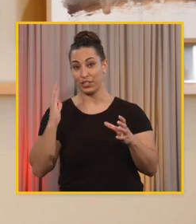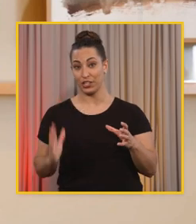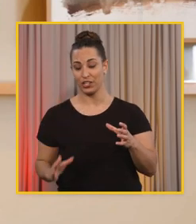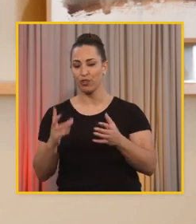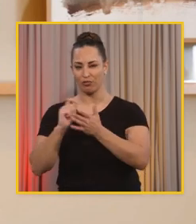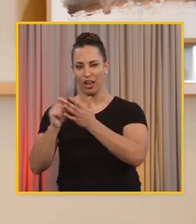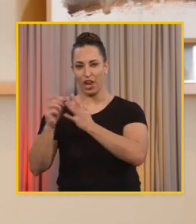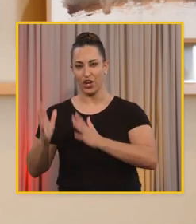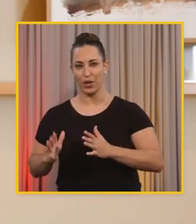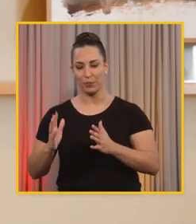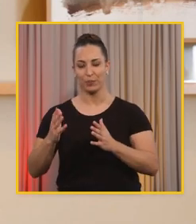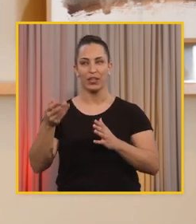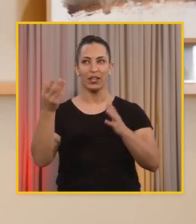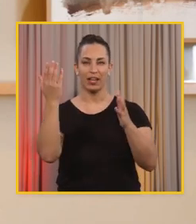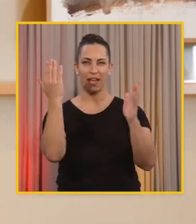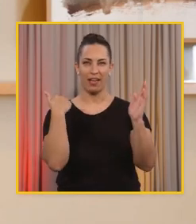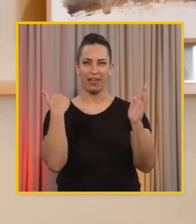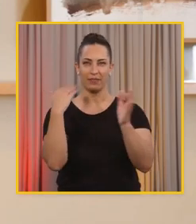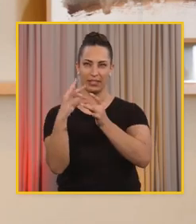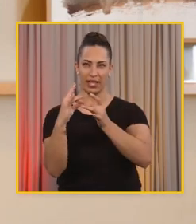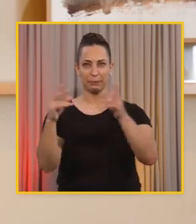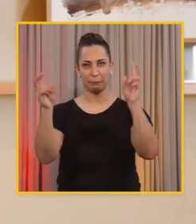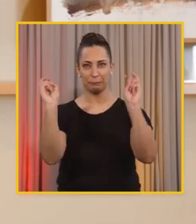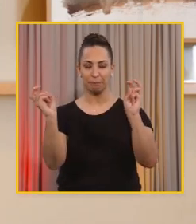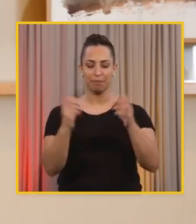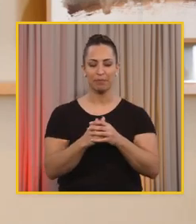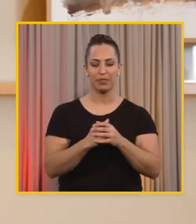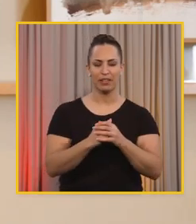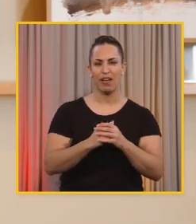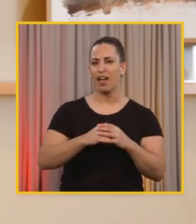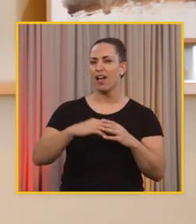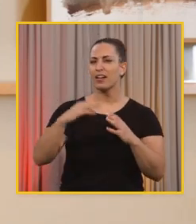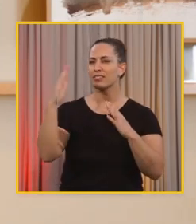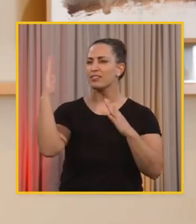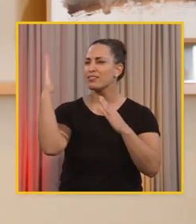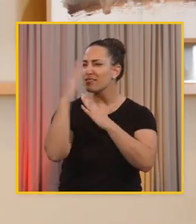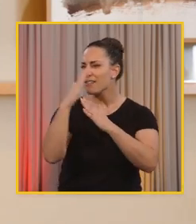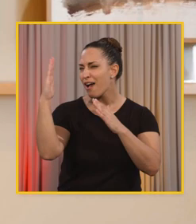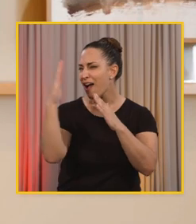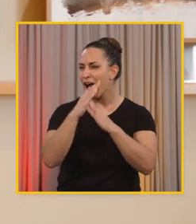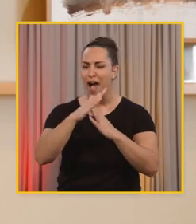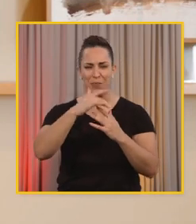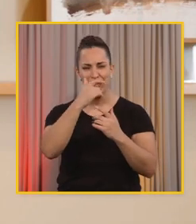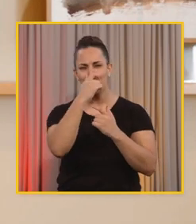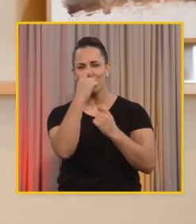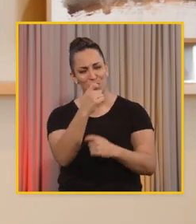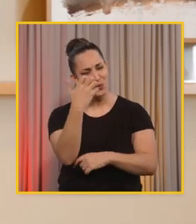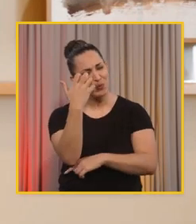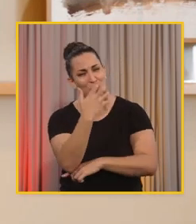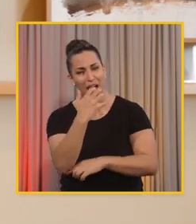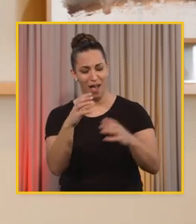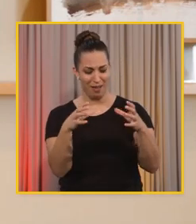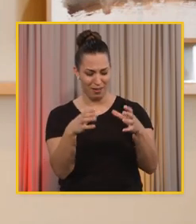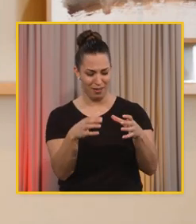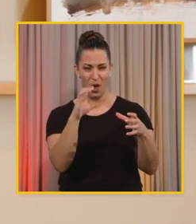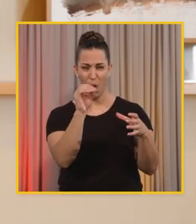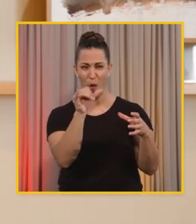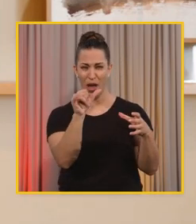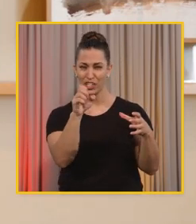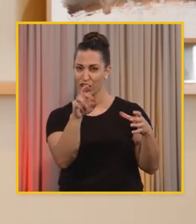author, once said, "The most extraordinary thing about the oyster is